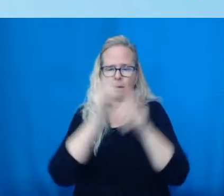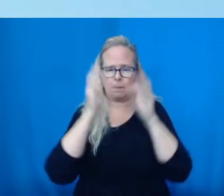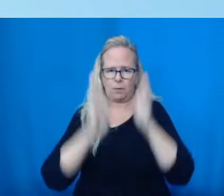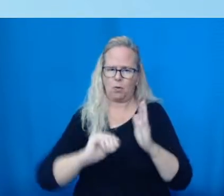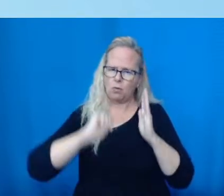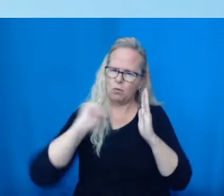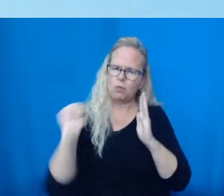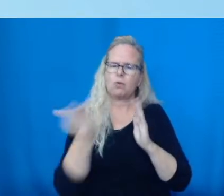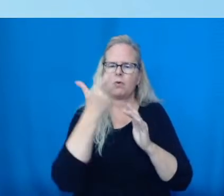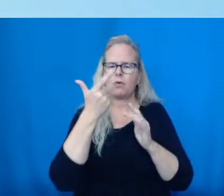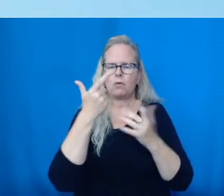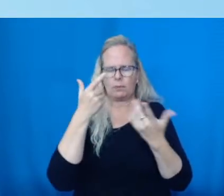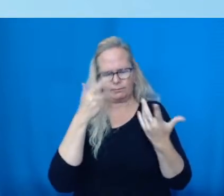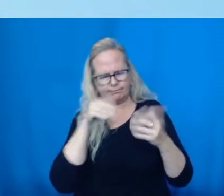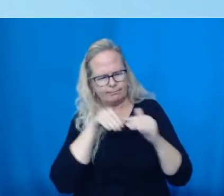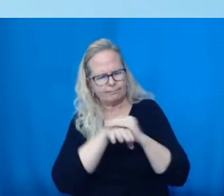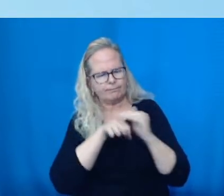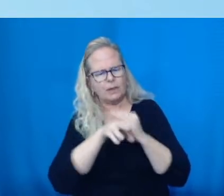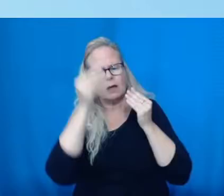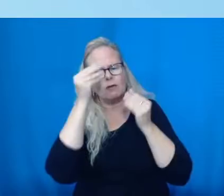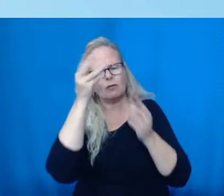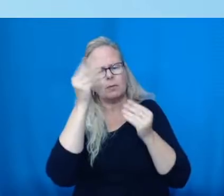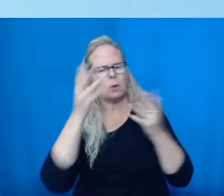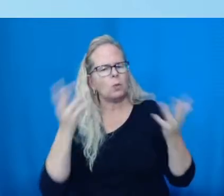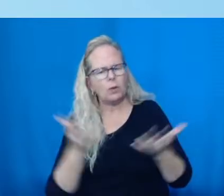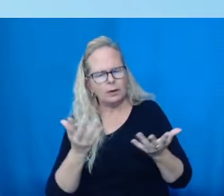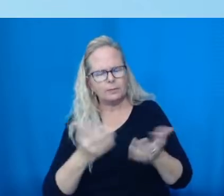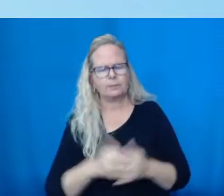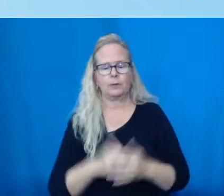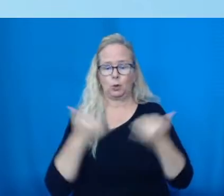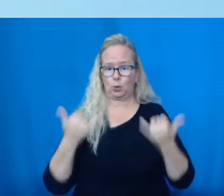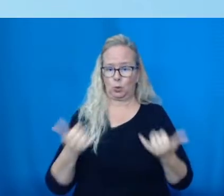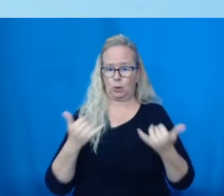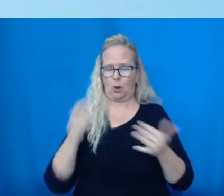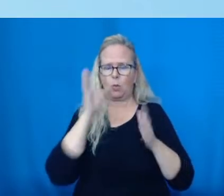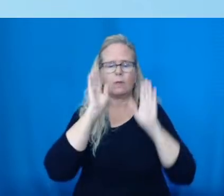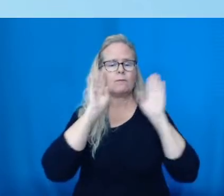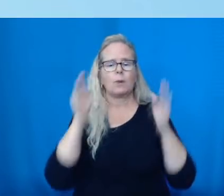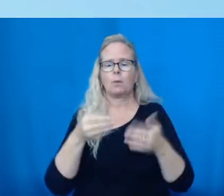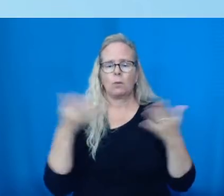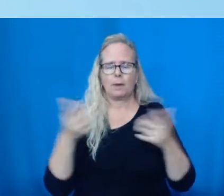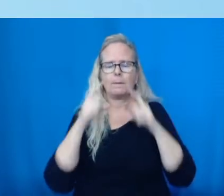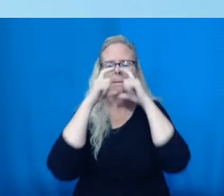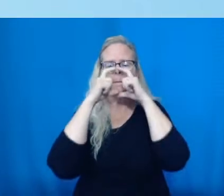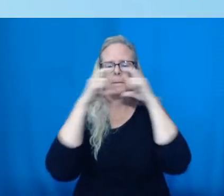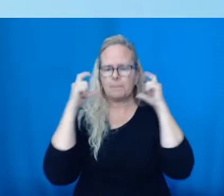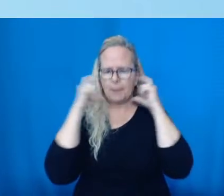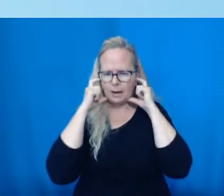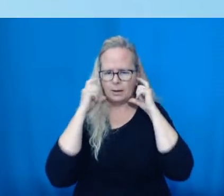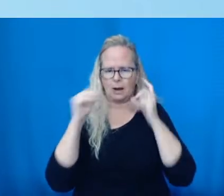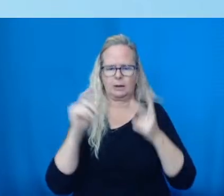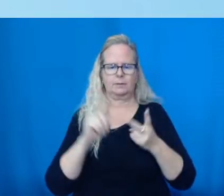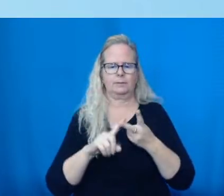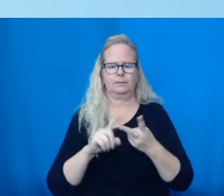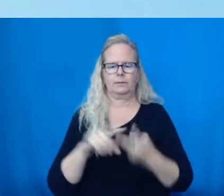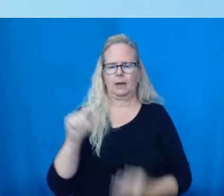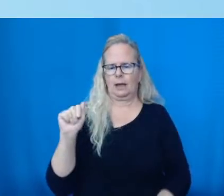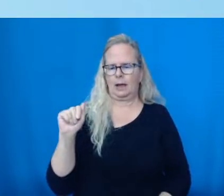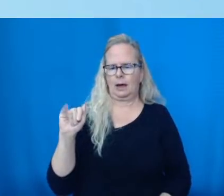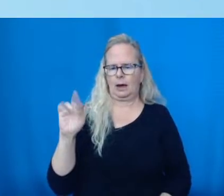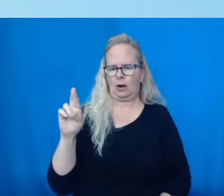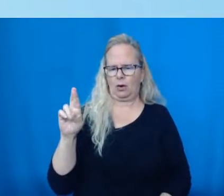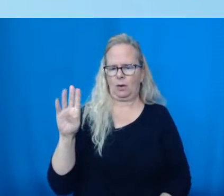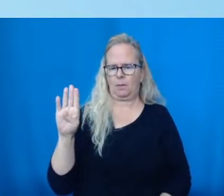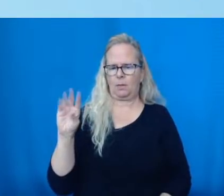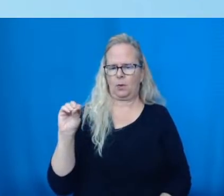in Alberta. We will begin today with some presentations and discussion on how masking reduces transmission of